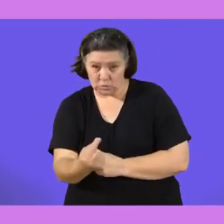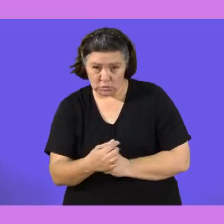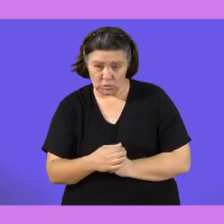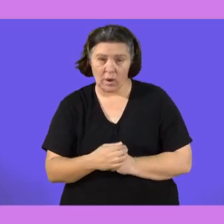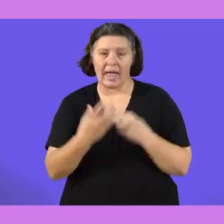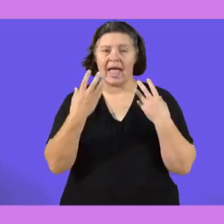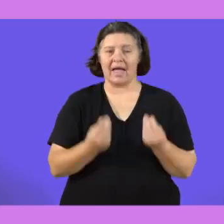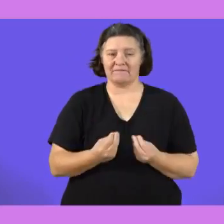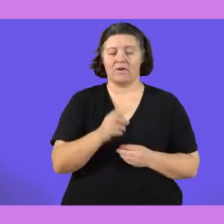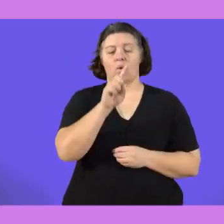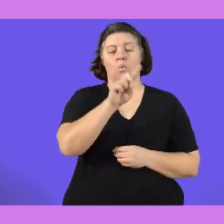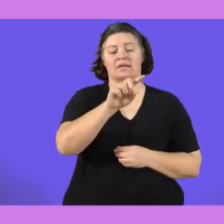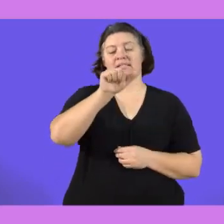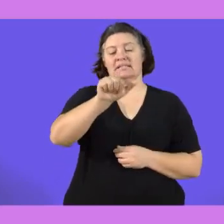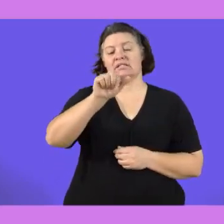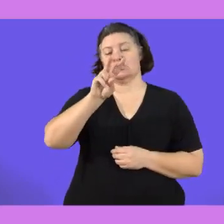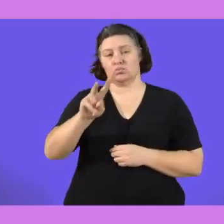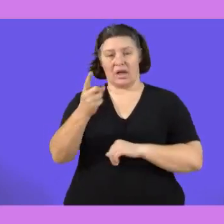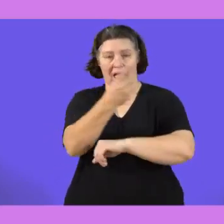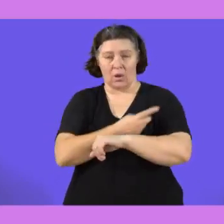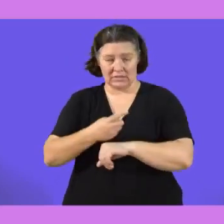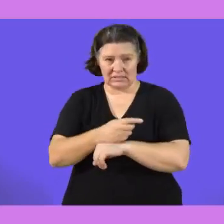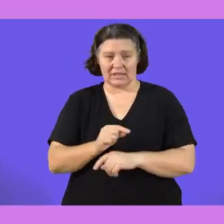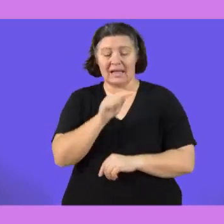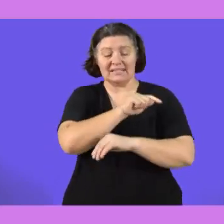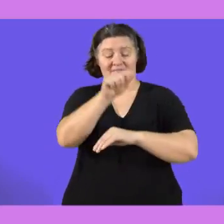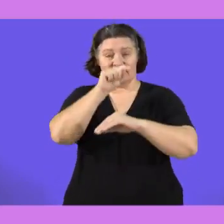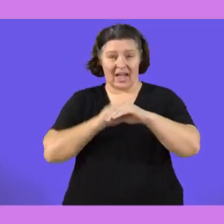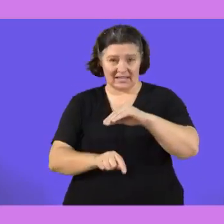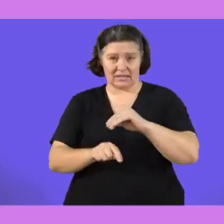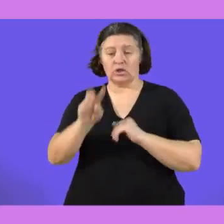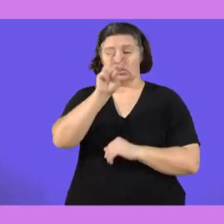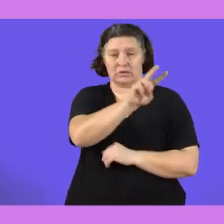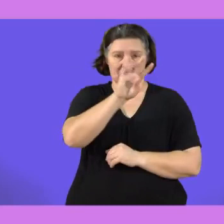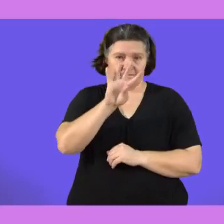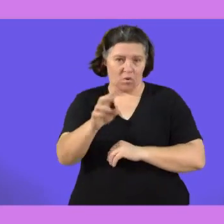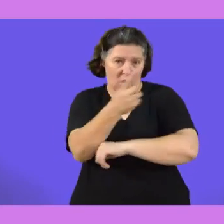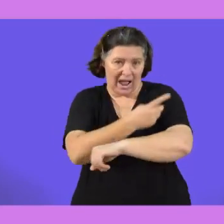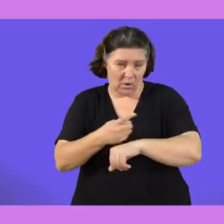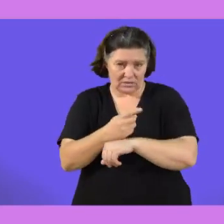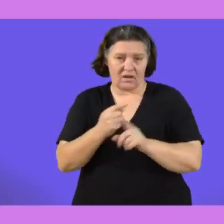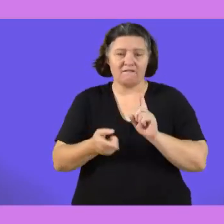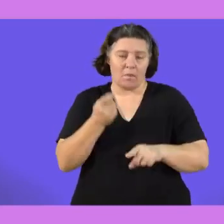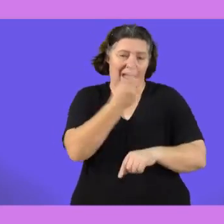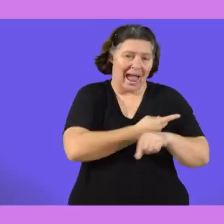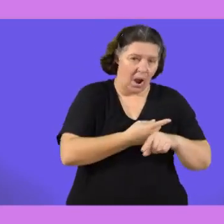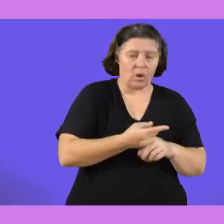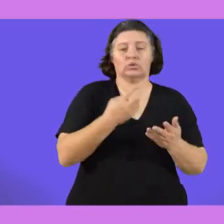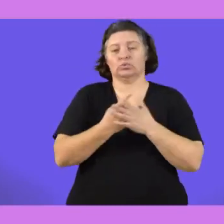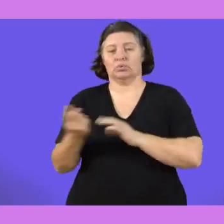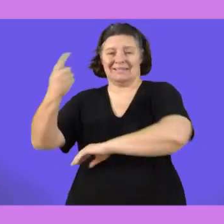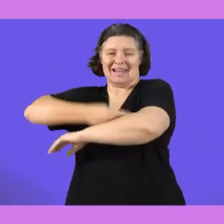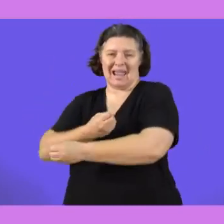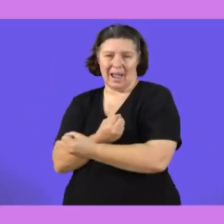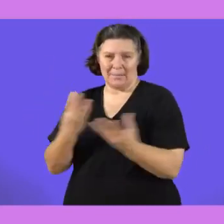have 162 hours, and I'm going to divide that by 24 hours to go from hours to days,